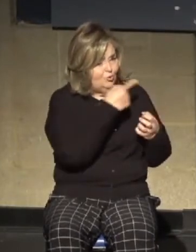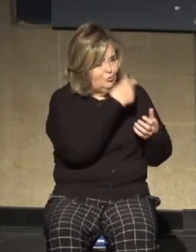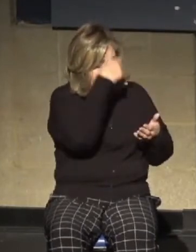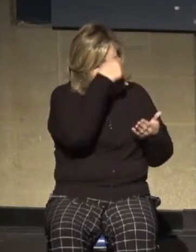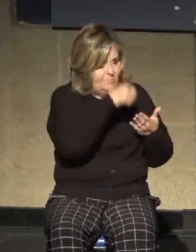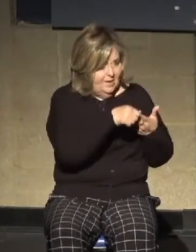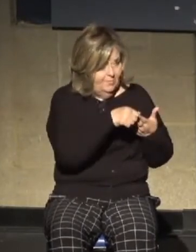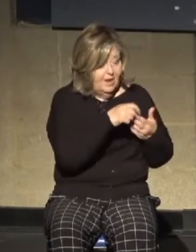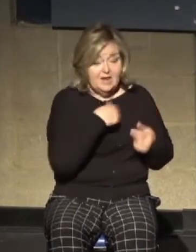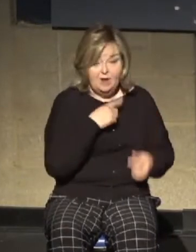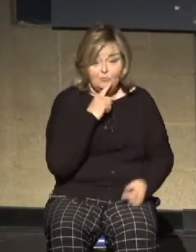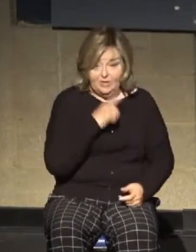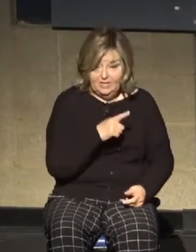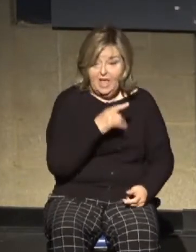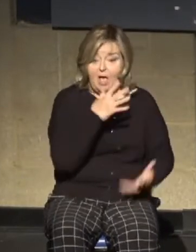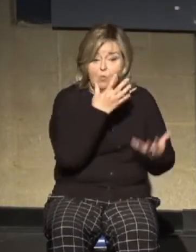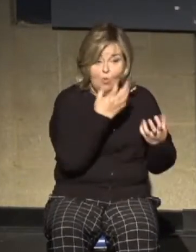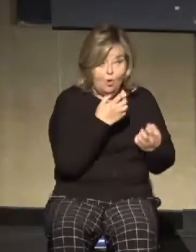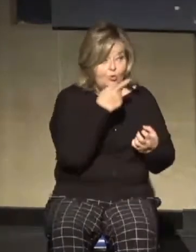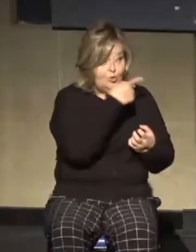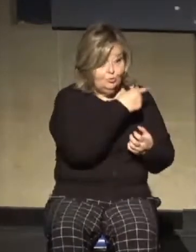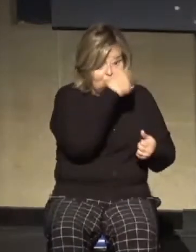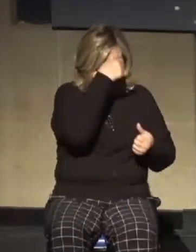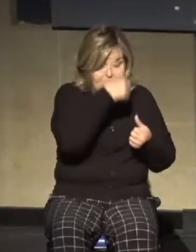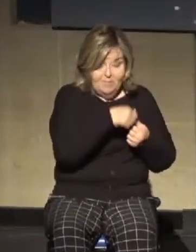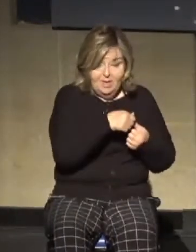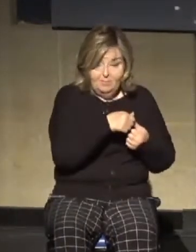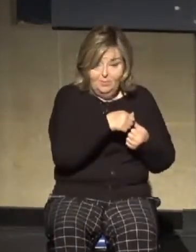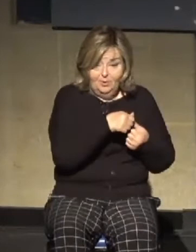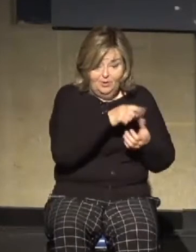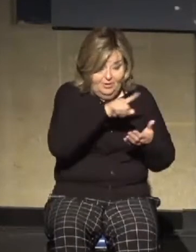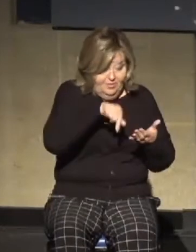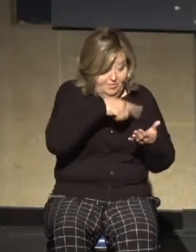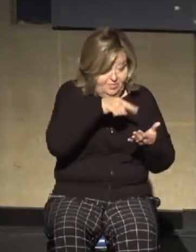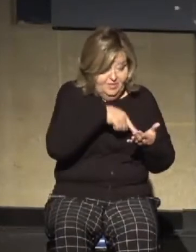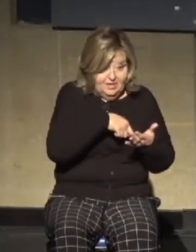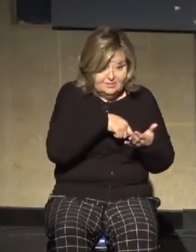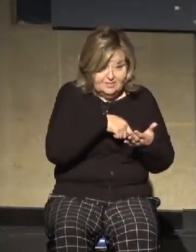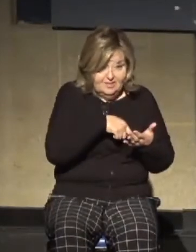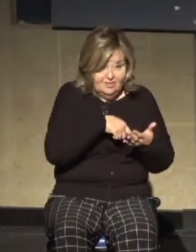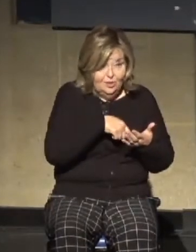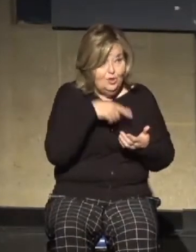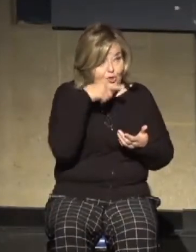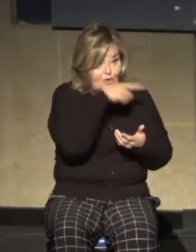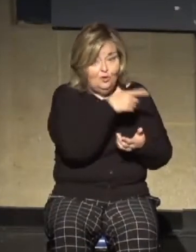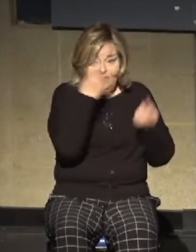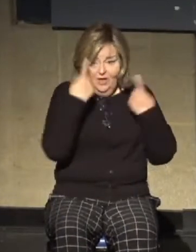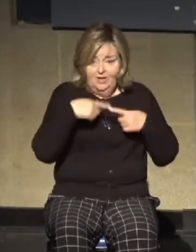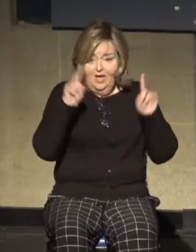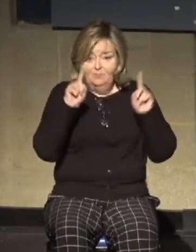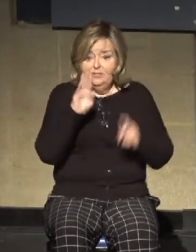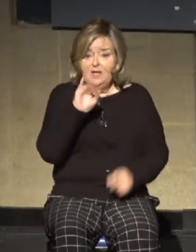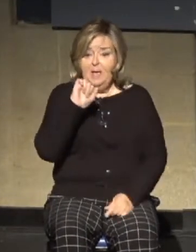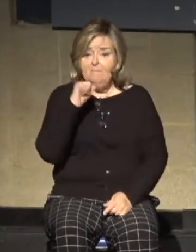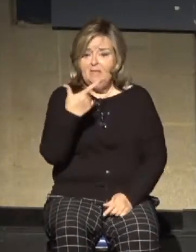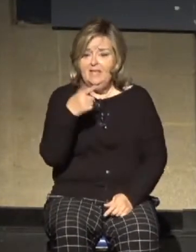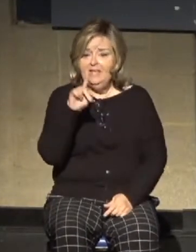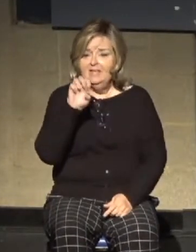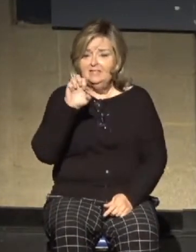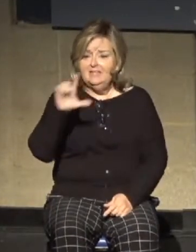remember, and I really say this, I want you to remember this. What you have accomplished is a big deal. Be proud.